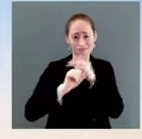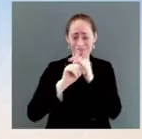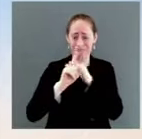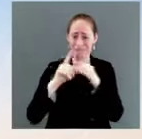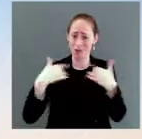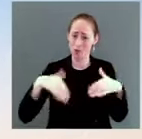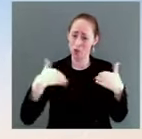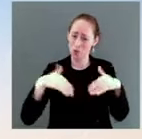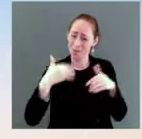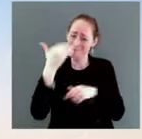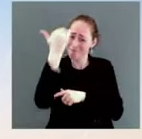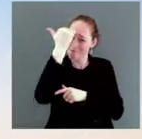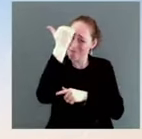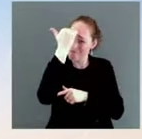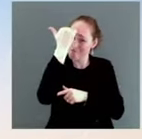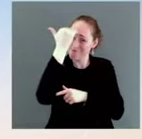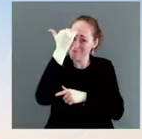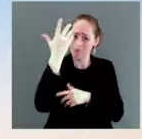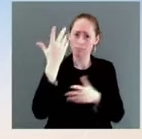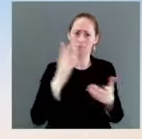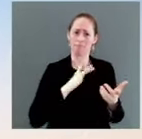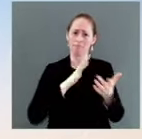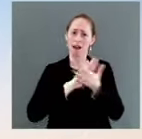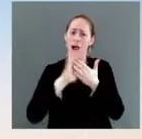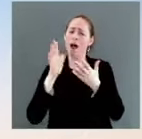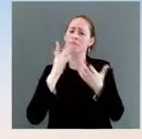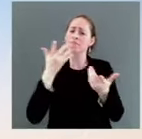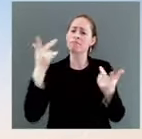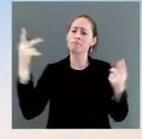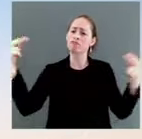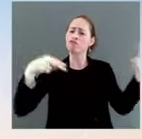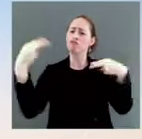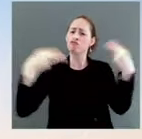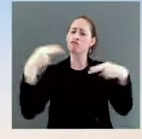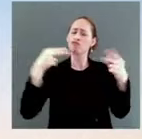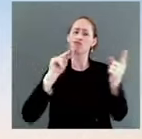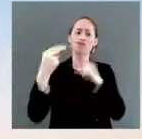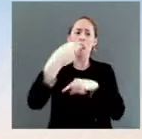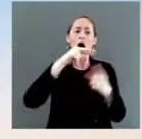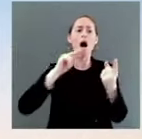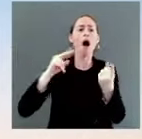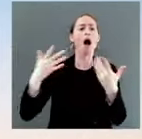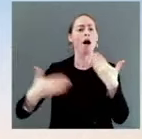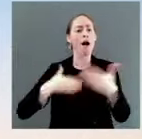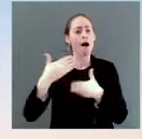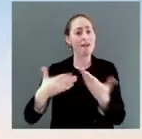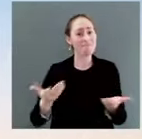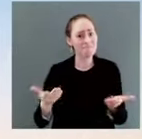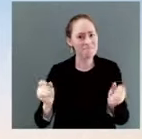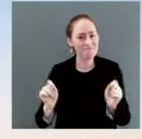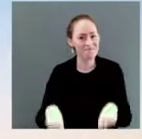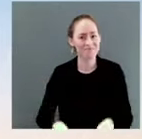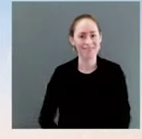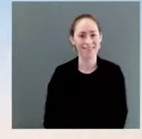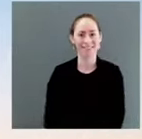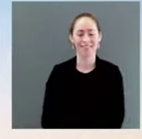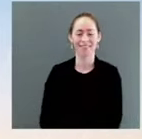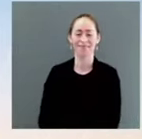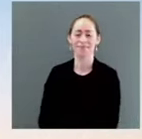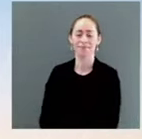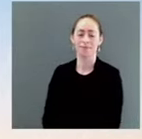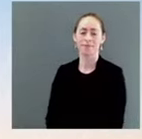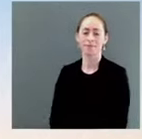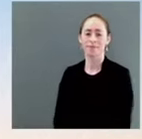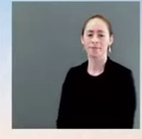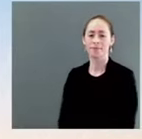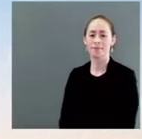Big cities are dealing with smash-and-grab robberies. A record number of police officers have been shot and killed this year. What is President Biden going to